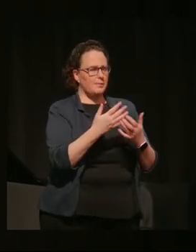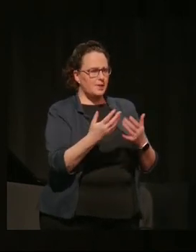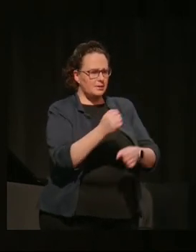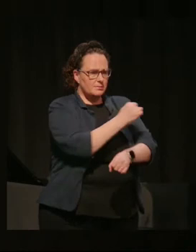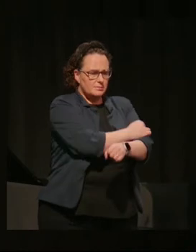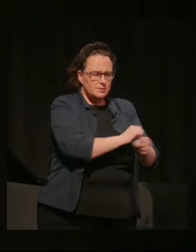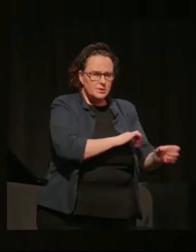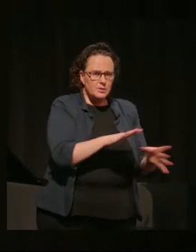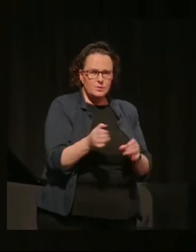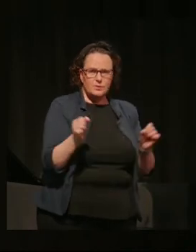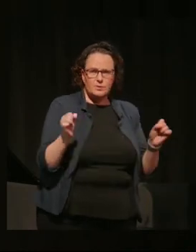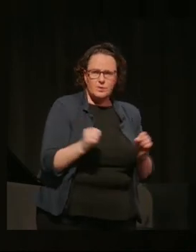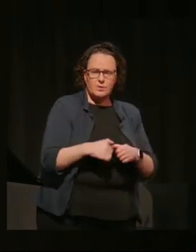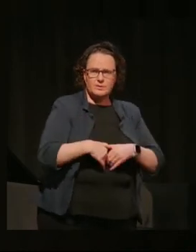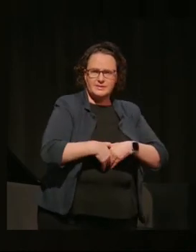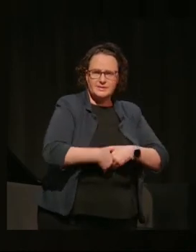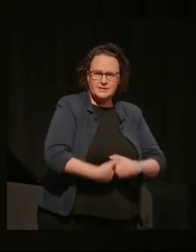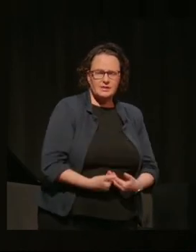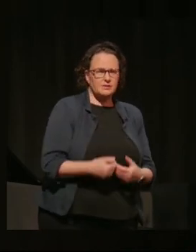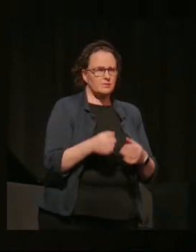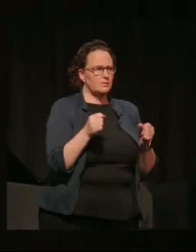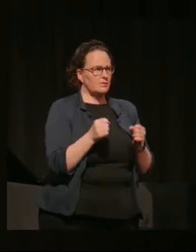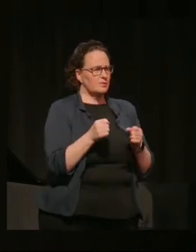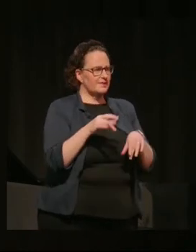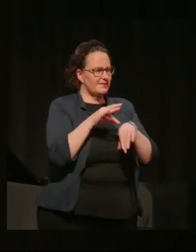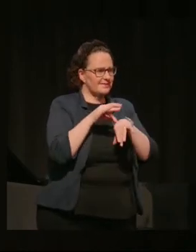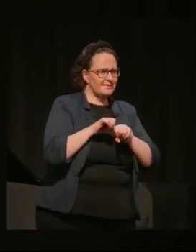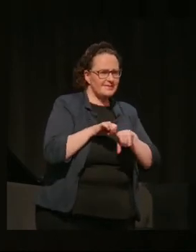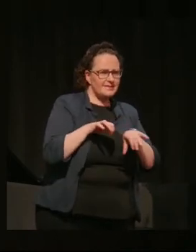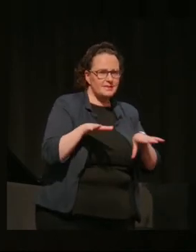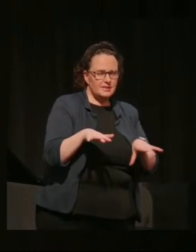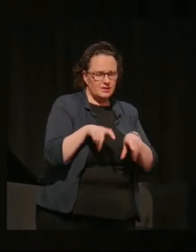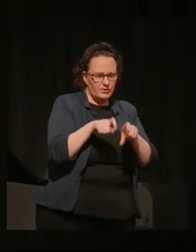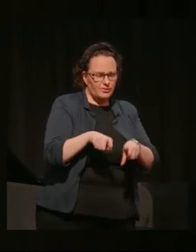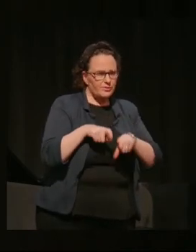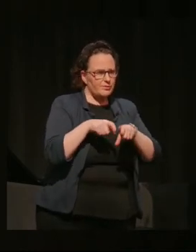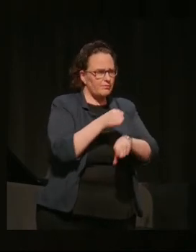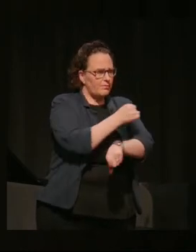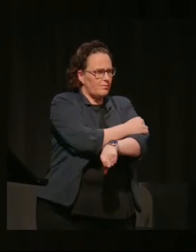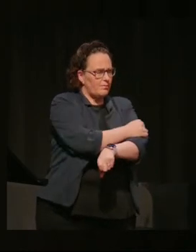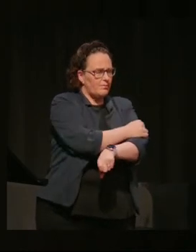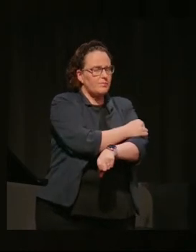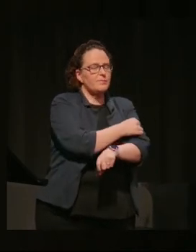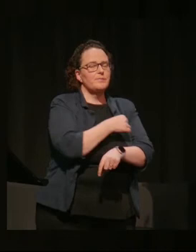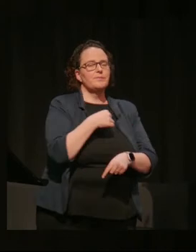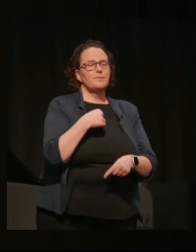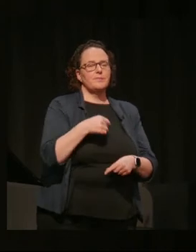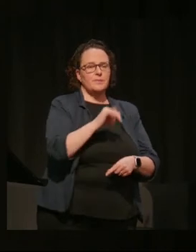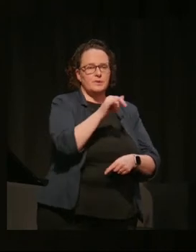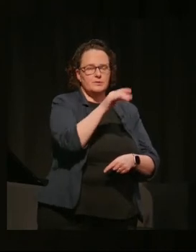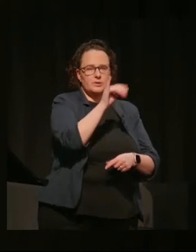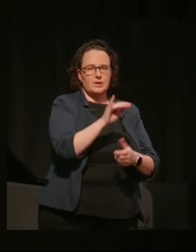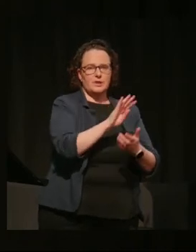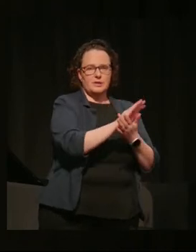starvation, cold, and disease in these places of incarceration. In July